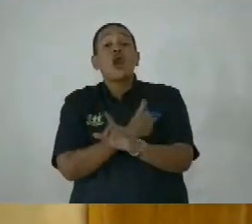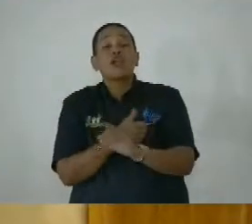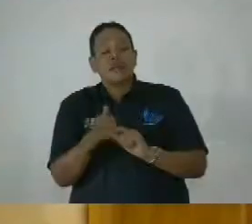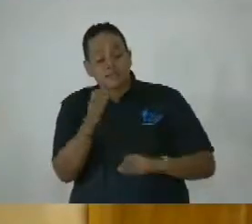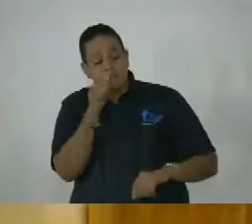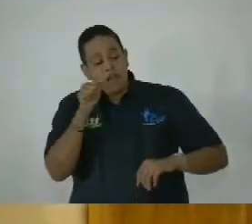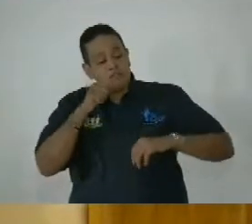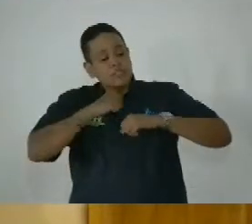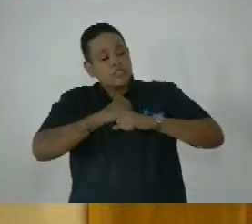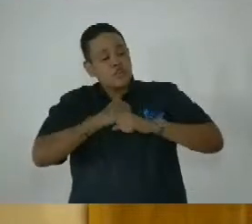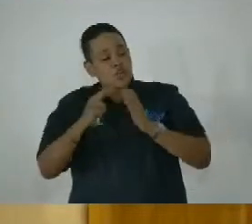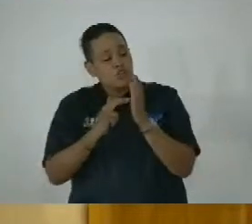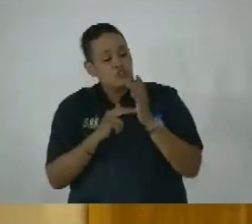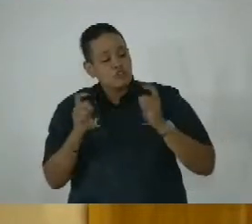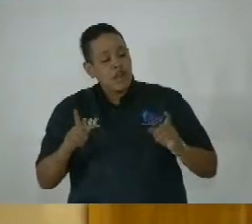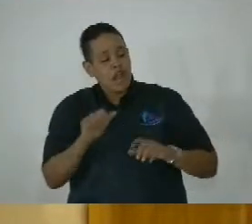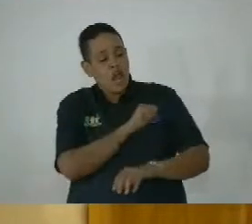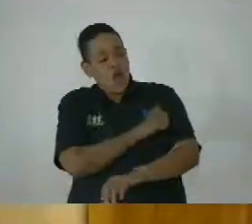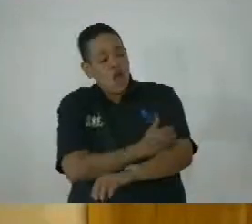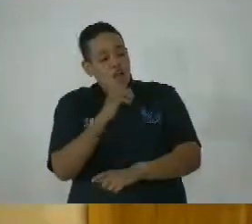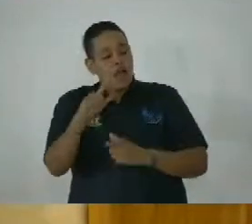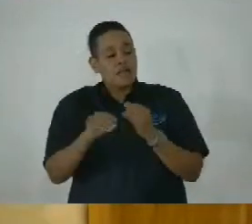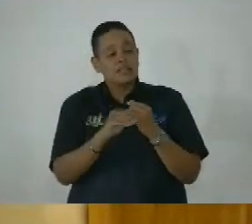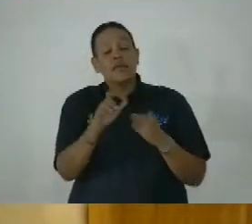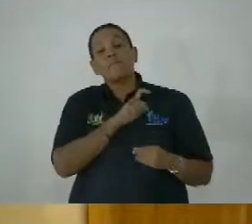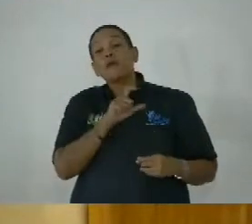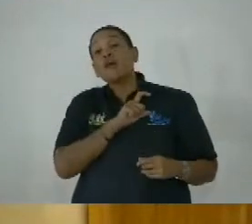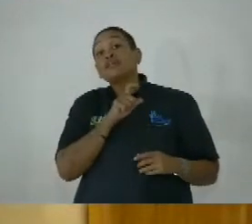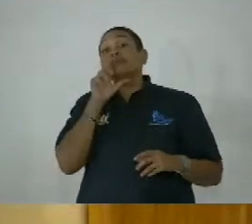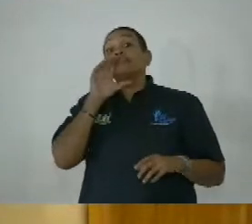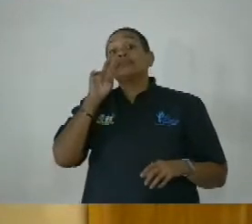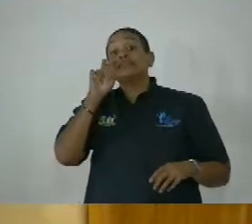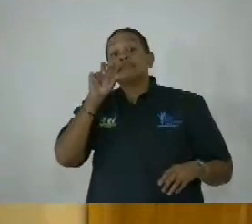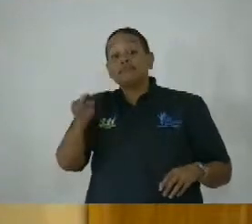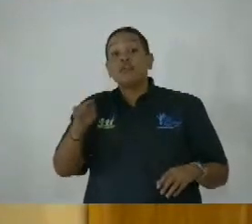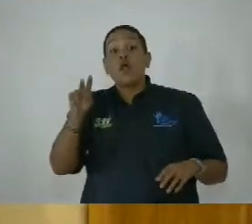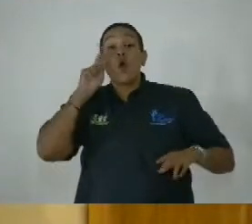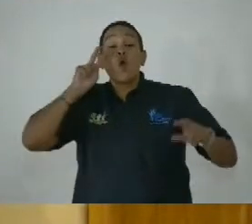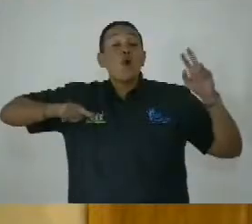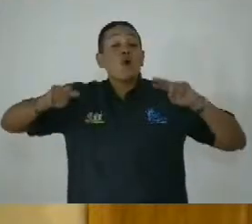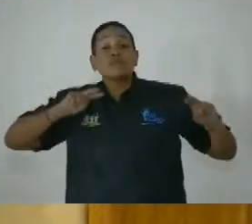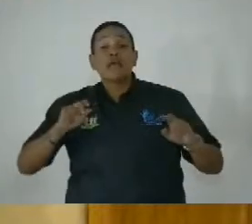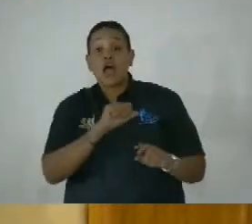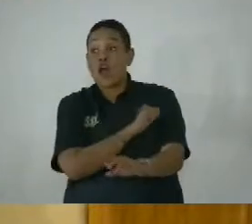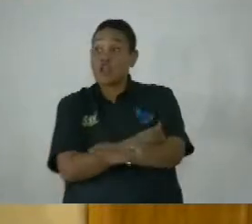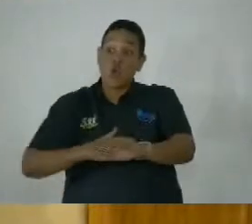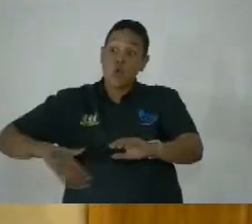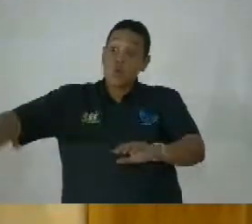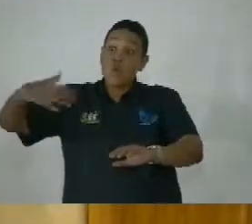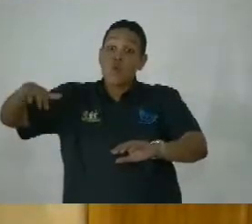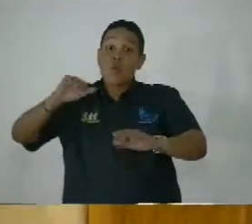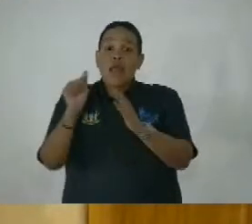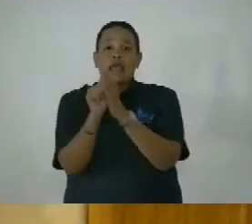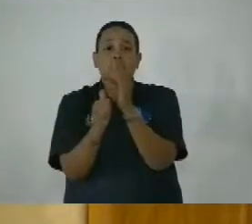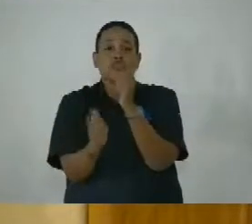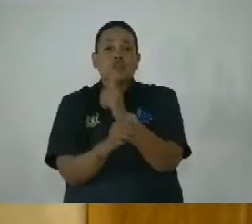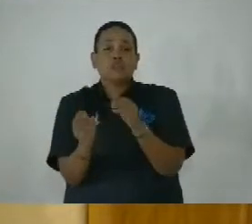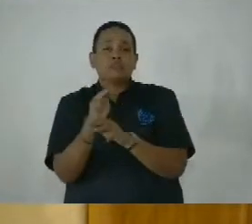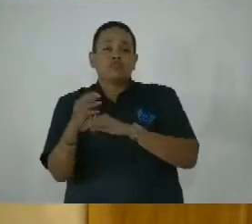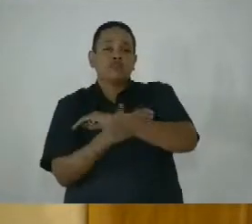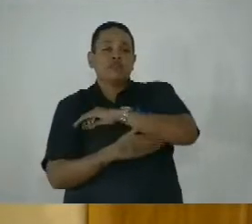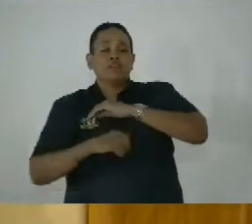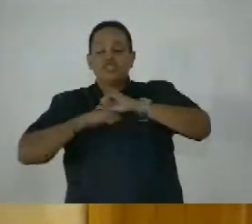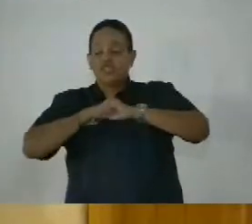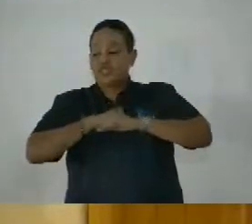Security Regulation Authority, the Police Civilian Oversight Authority, all agencies of the Ministry of National Security,